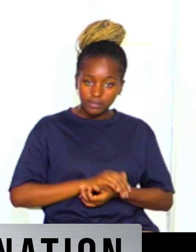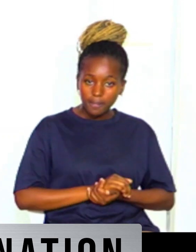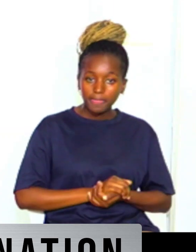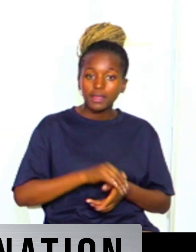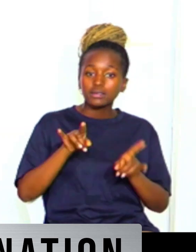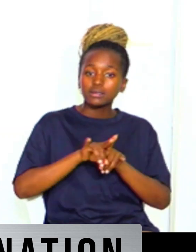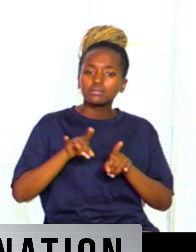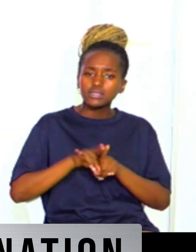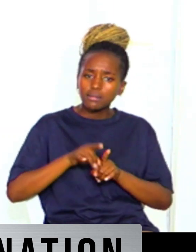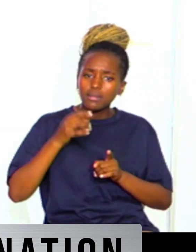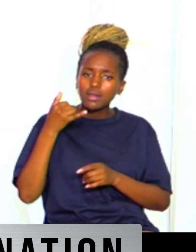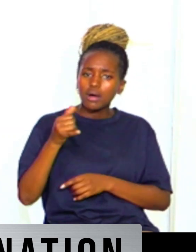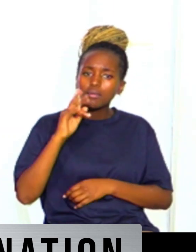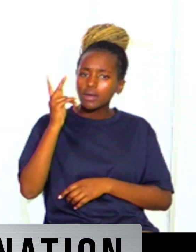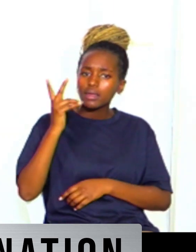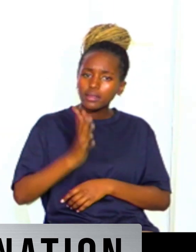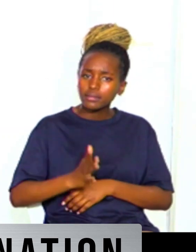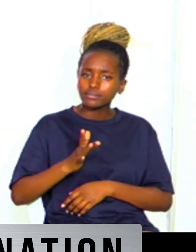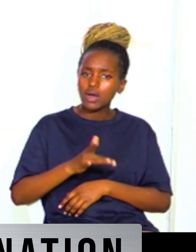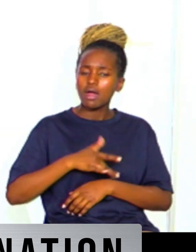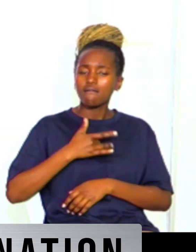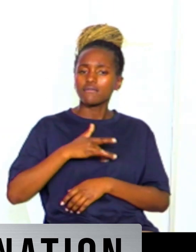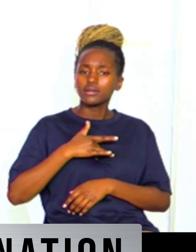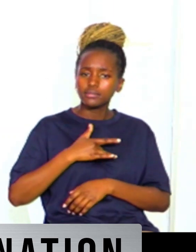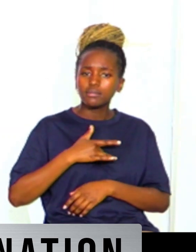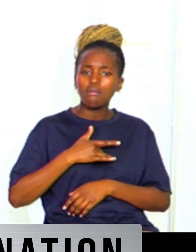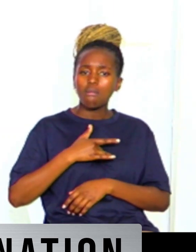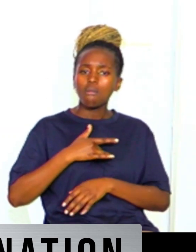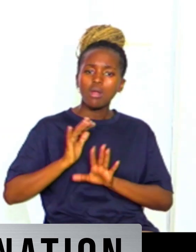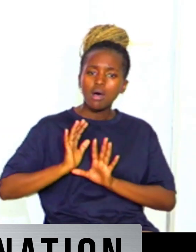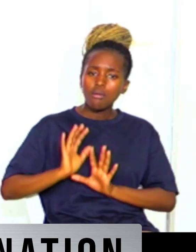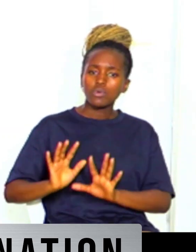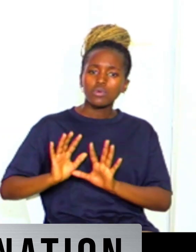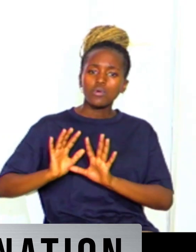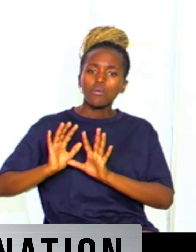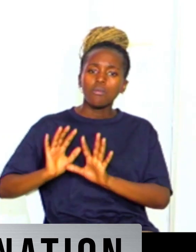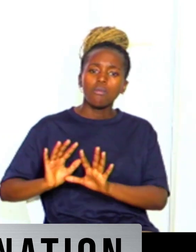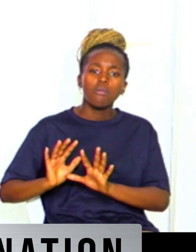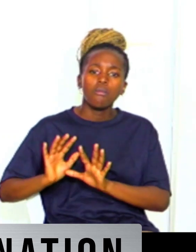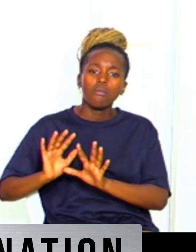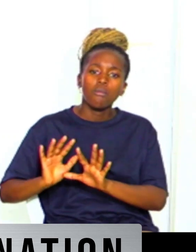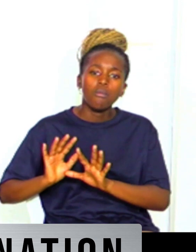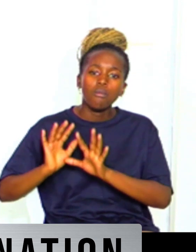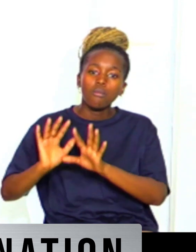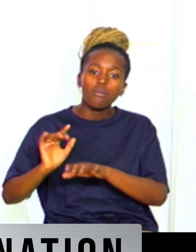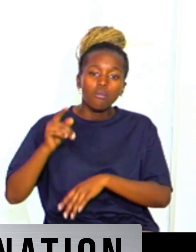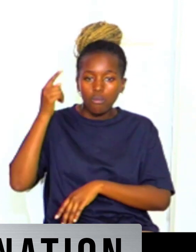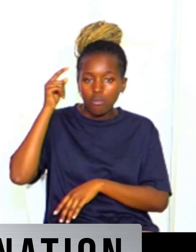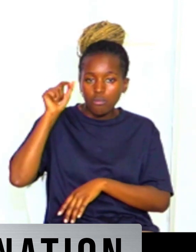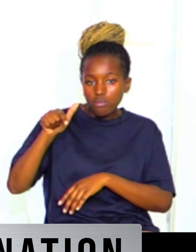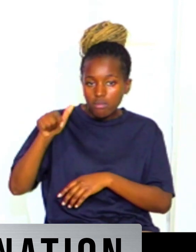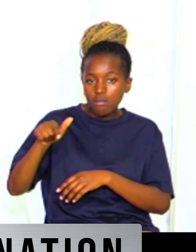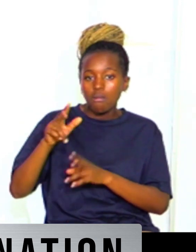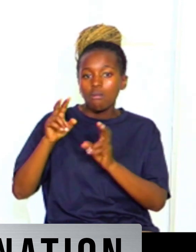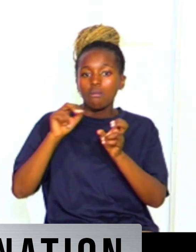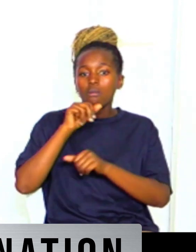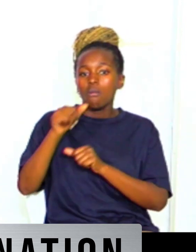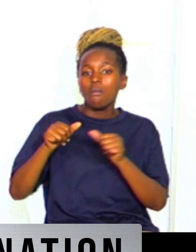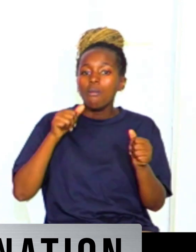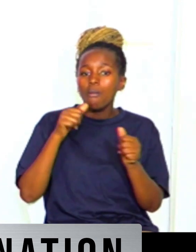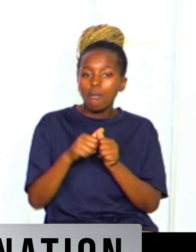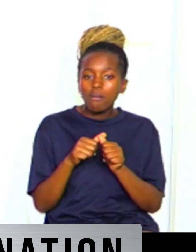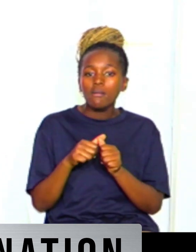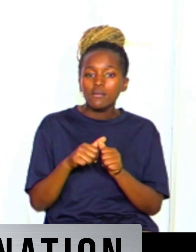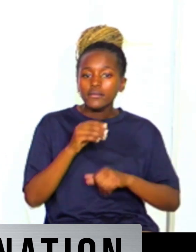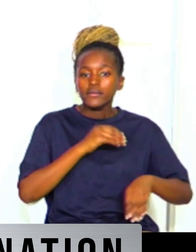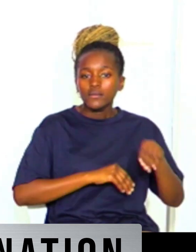would imagine Kenyans are pushing and linking up with you is because of this issue of ethics. Are you really